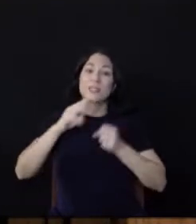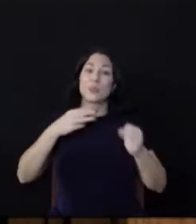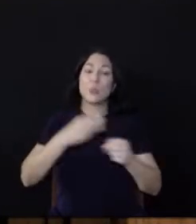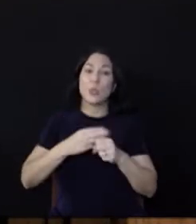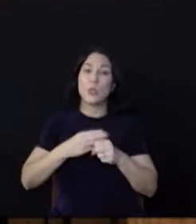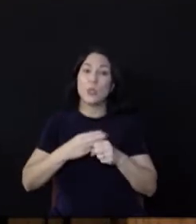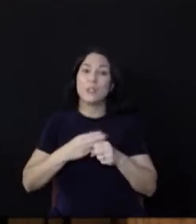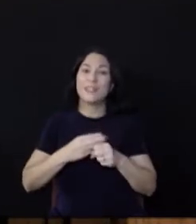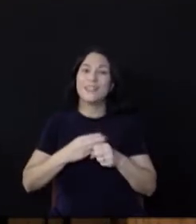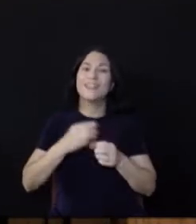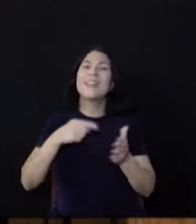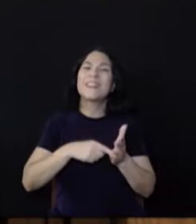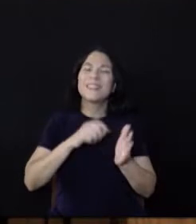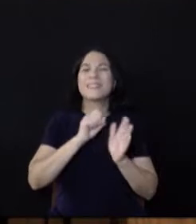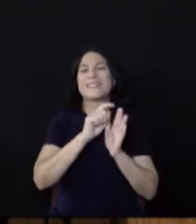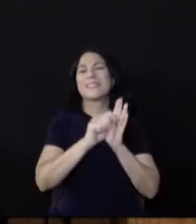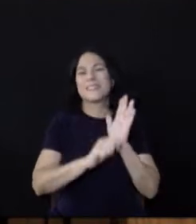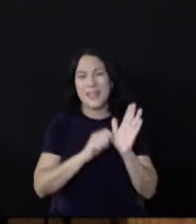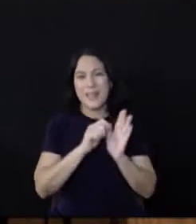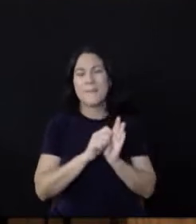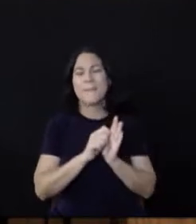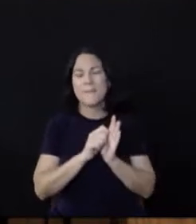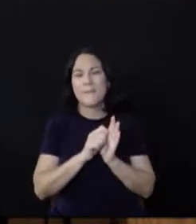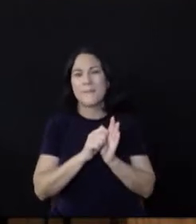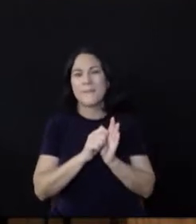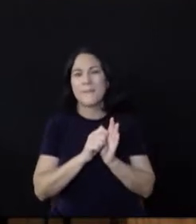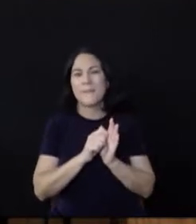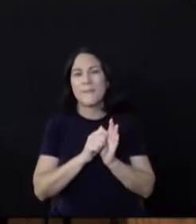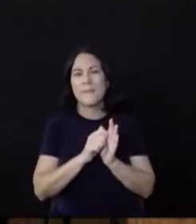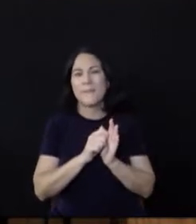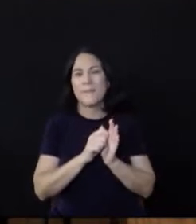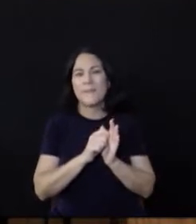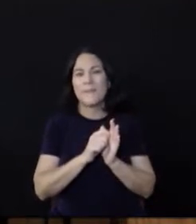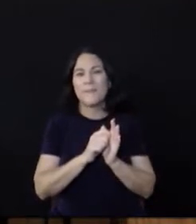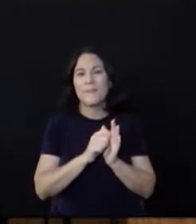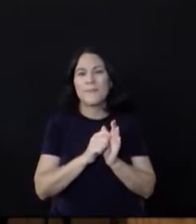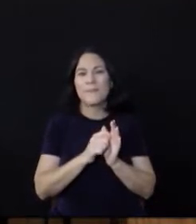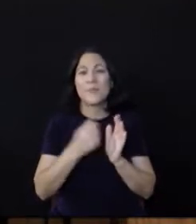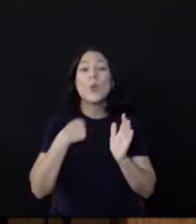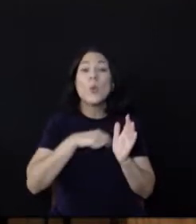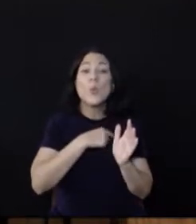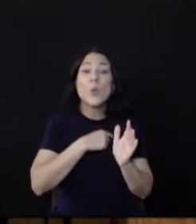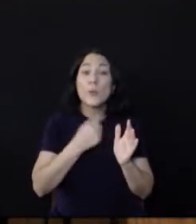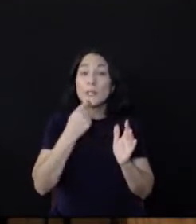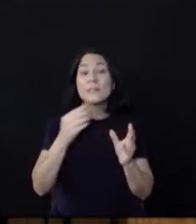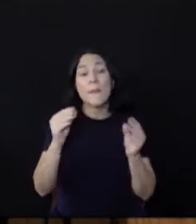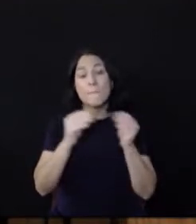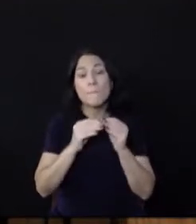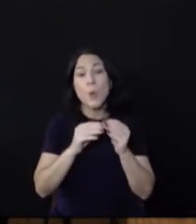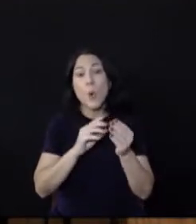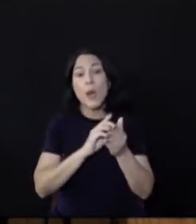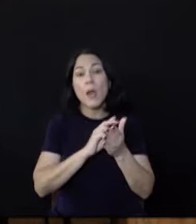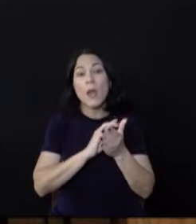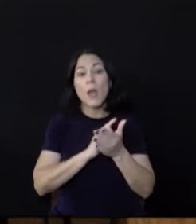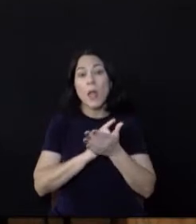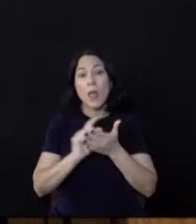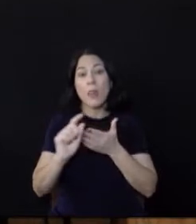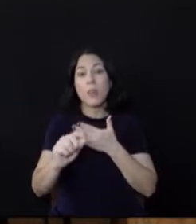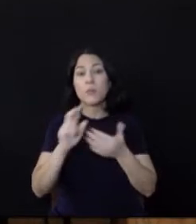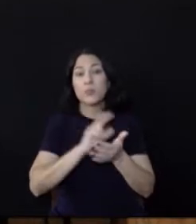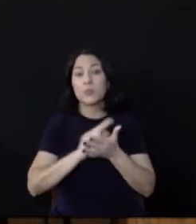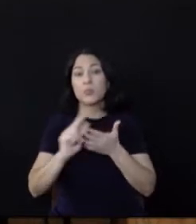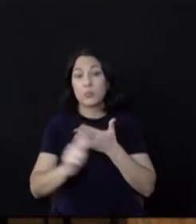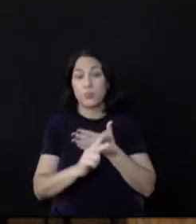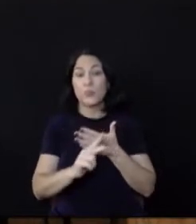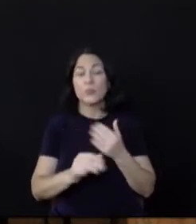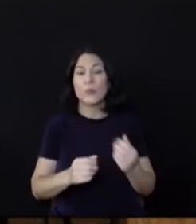such a time as this. We'll say much more about that in the weeks as we go ahead toward Pentecost. But for now,